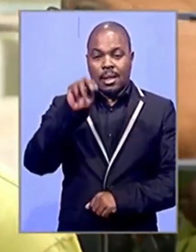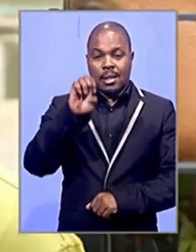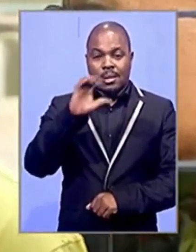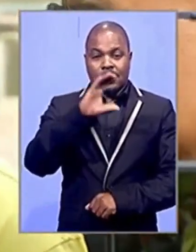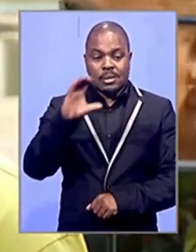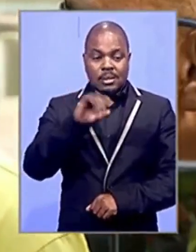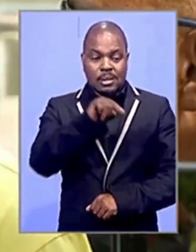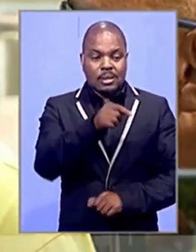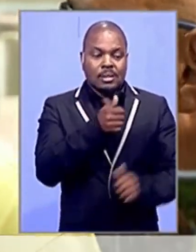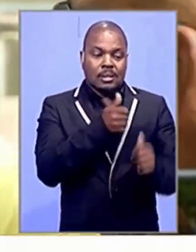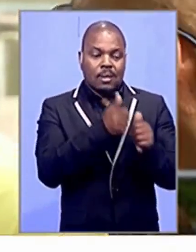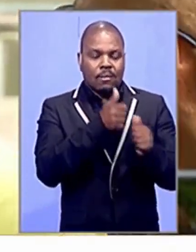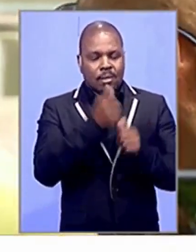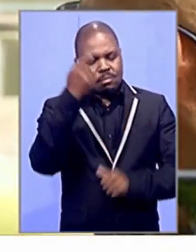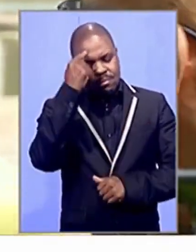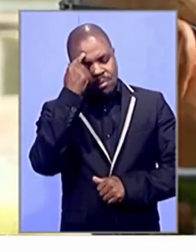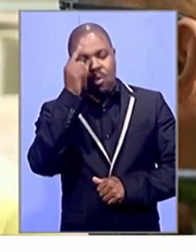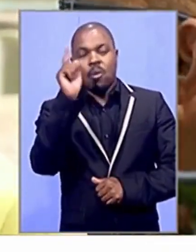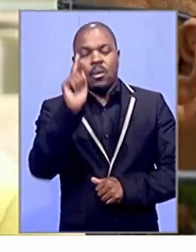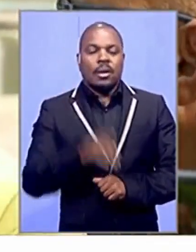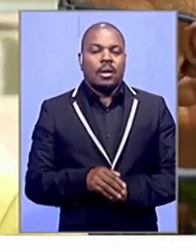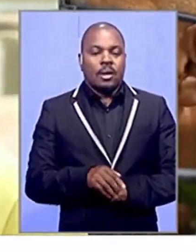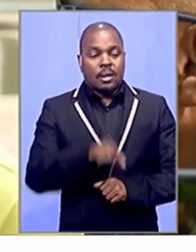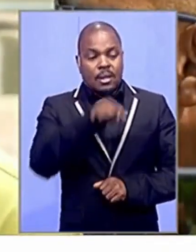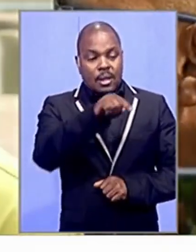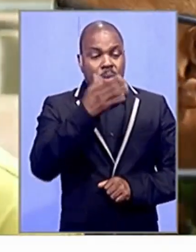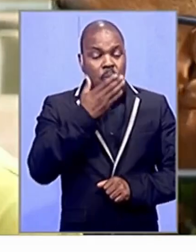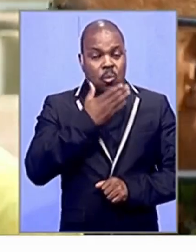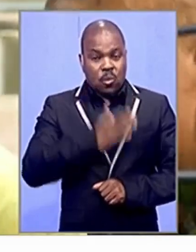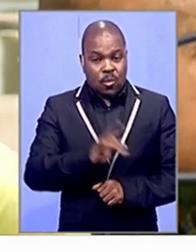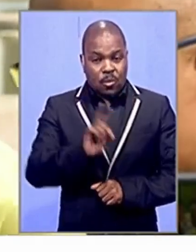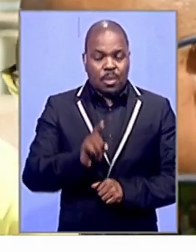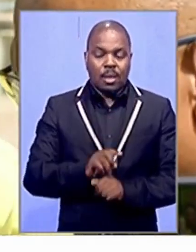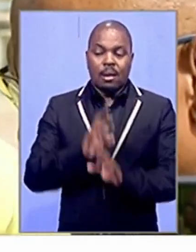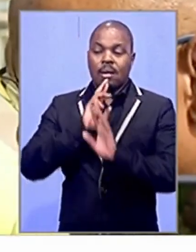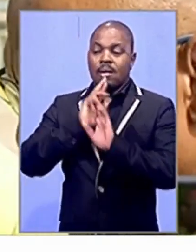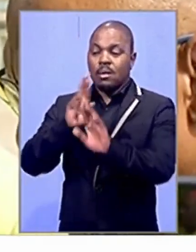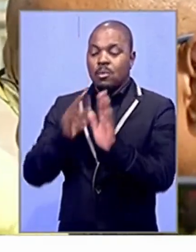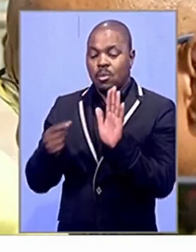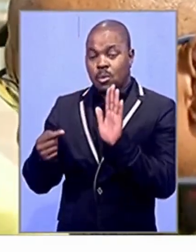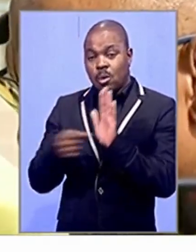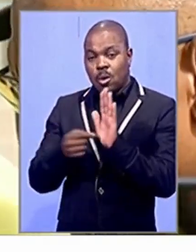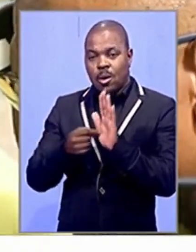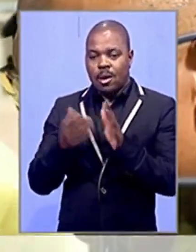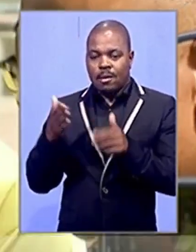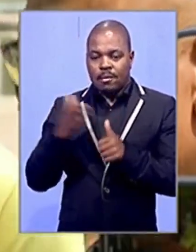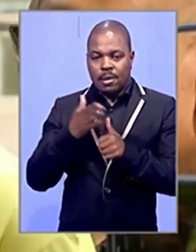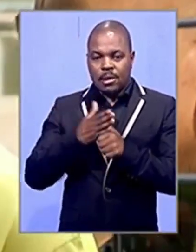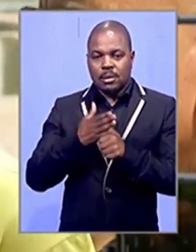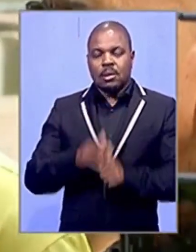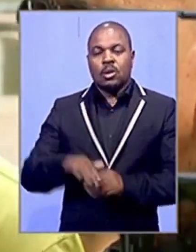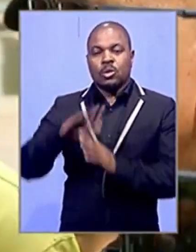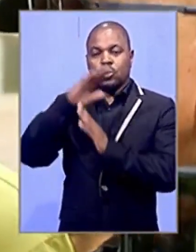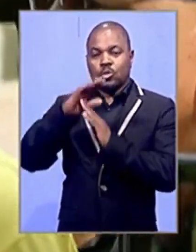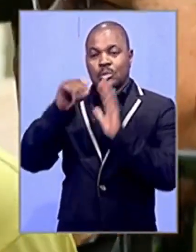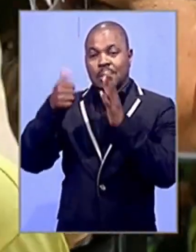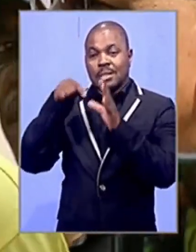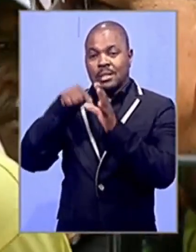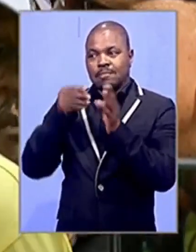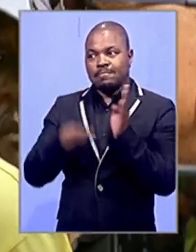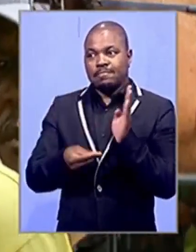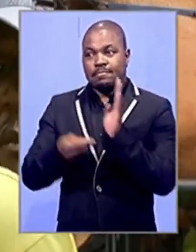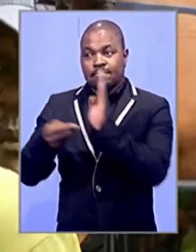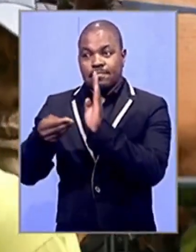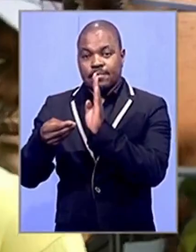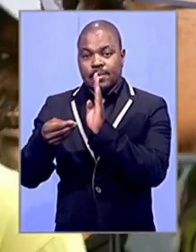today decided that they would like that report to be given to the officials of the ANC